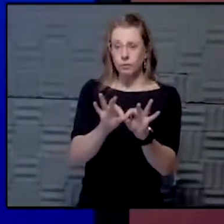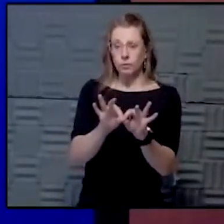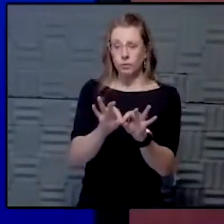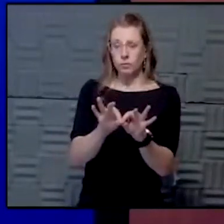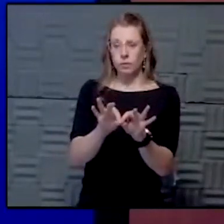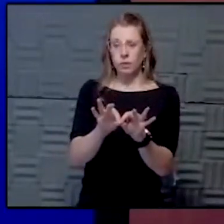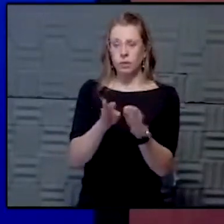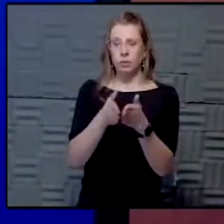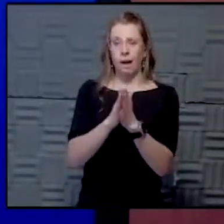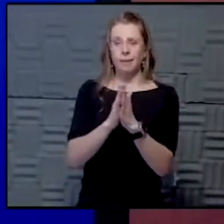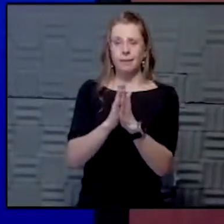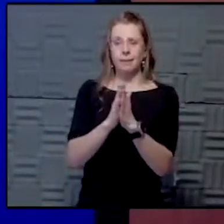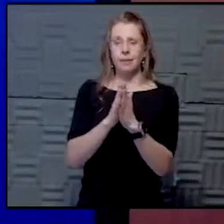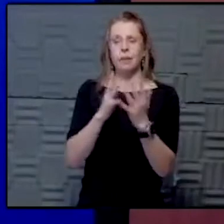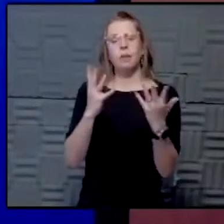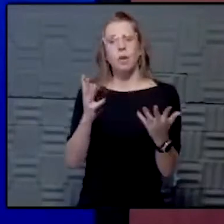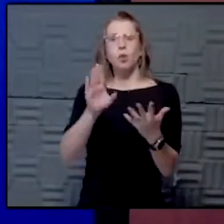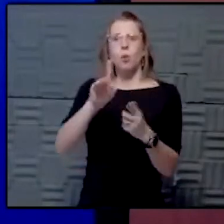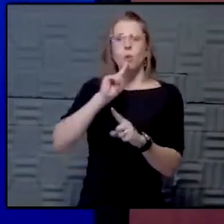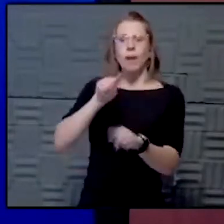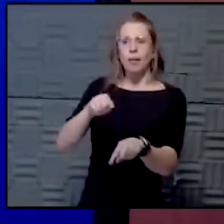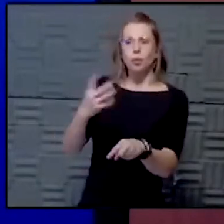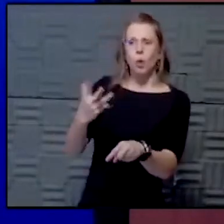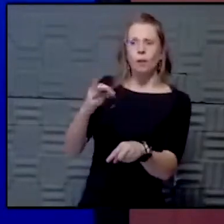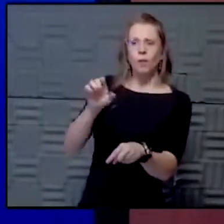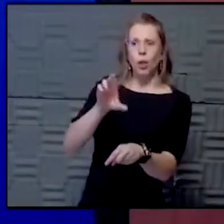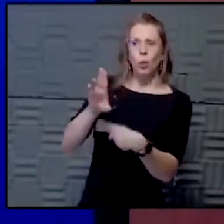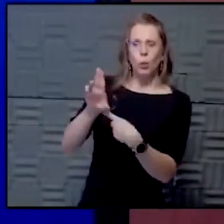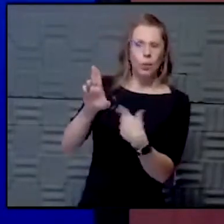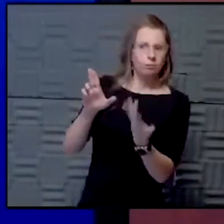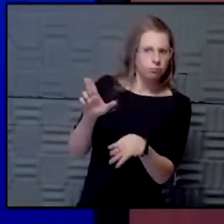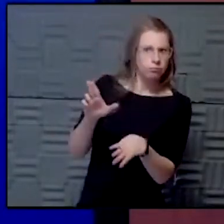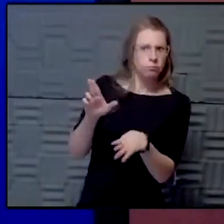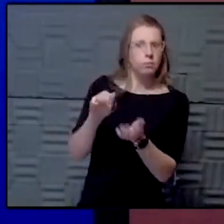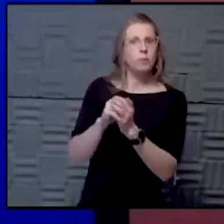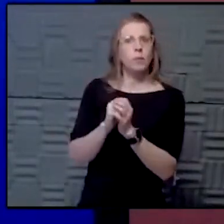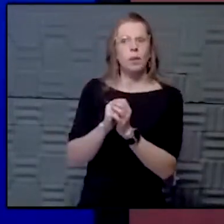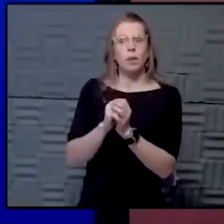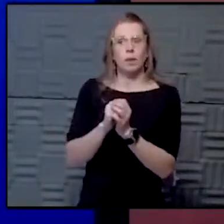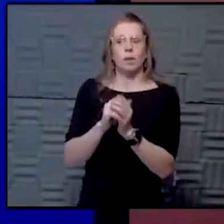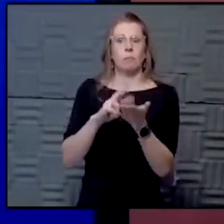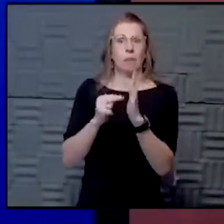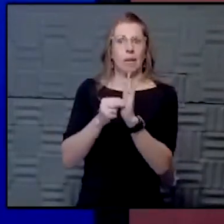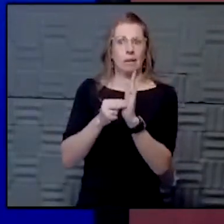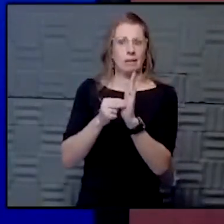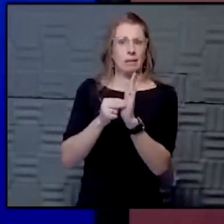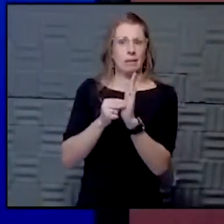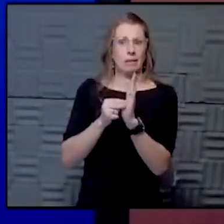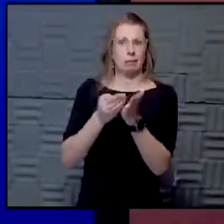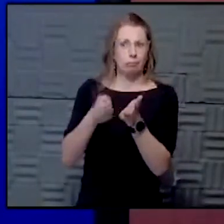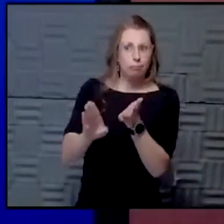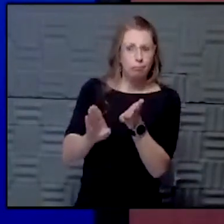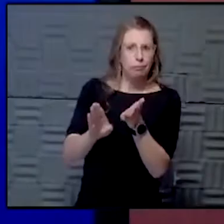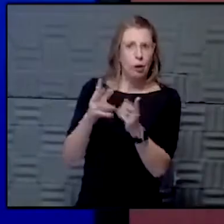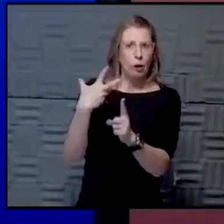what was that reaction? If it was one of those things, that shouldn't be a contraindication for another flu shot or for any other vaccine,